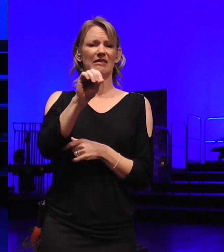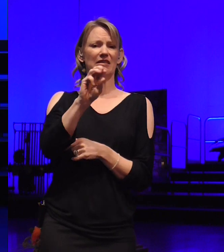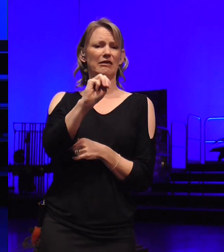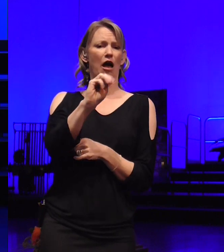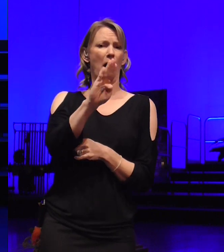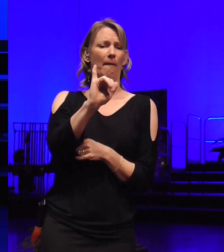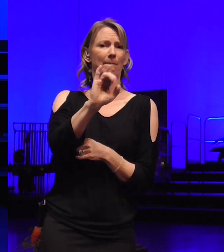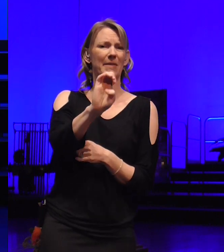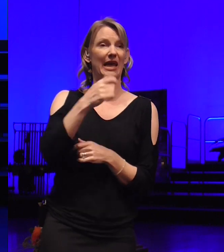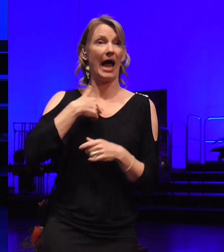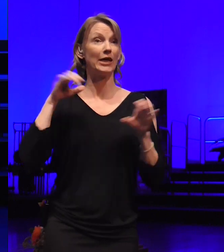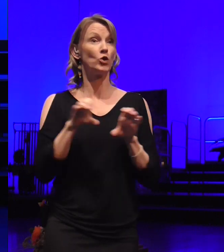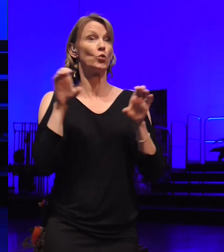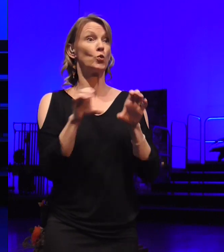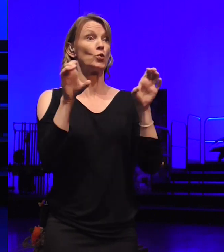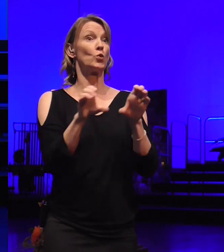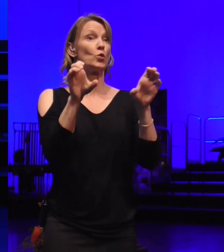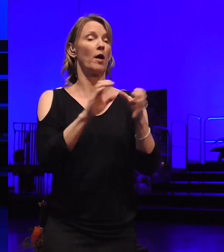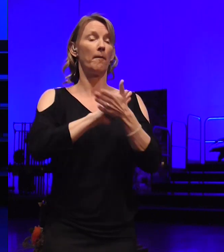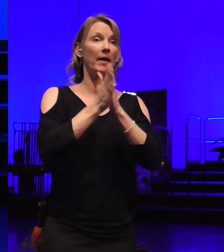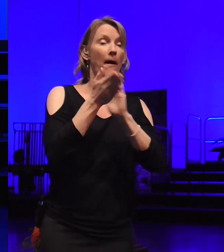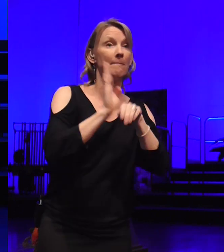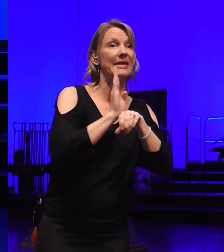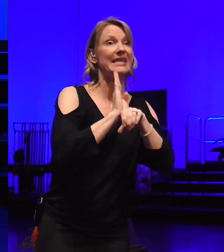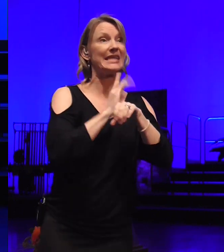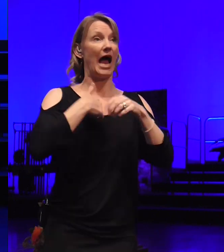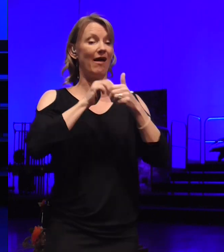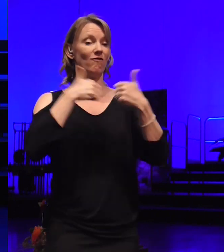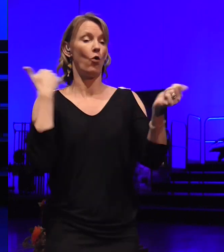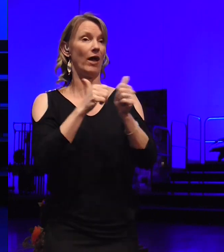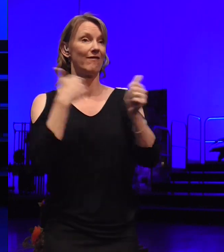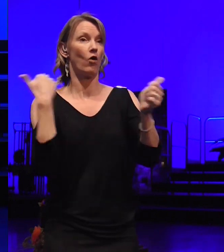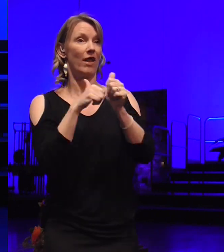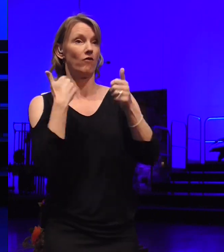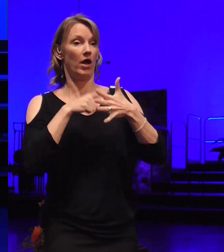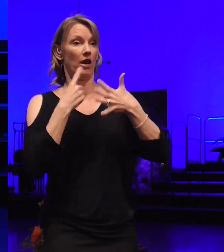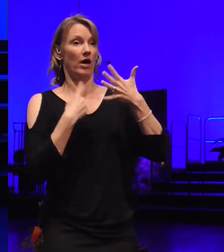in which I move about and do, and I get busy and I avoid.